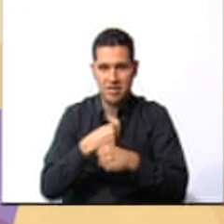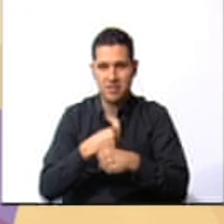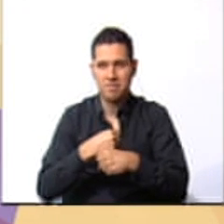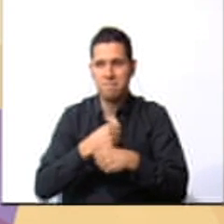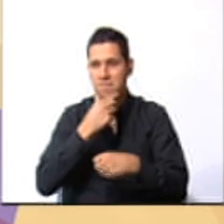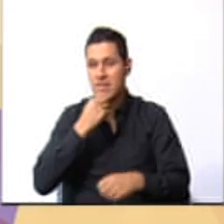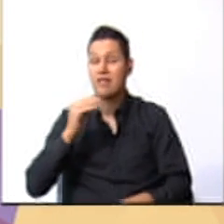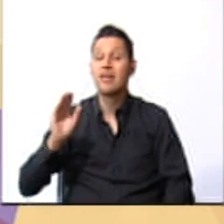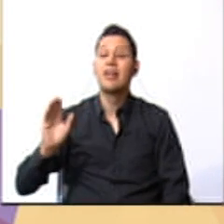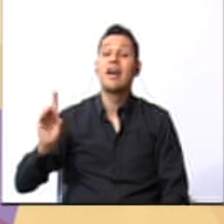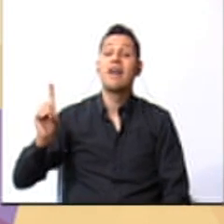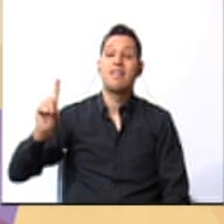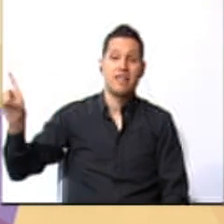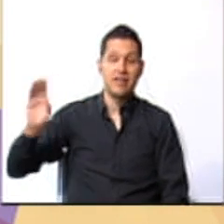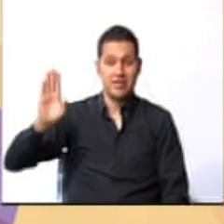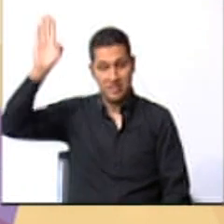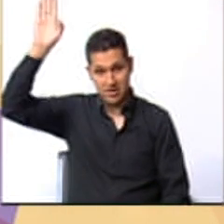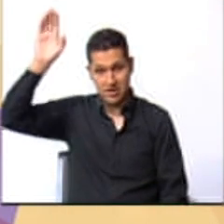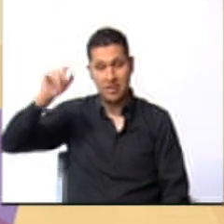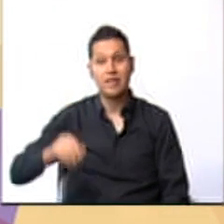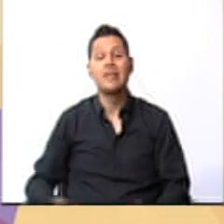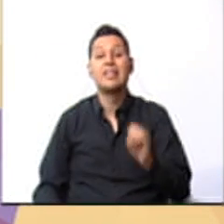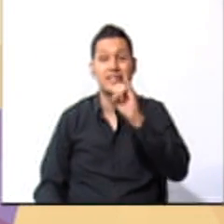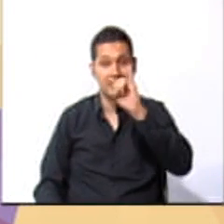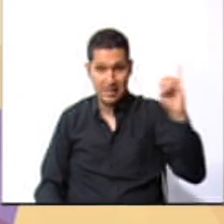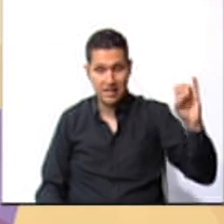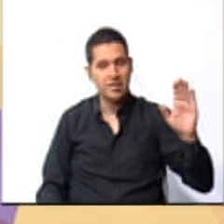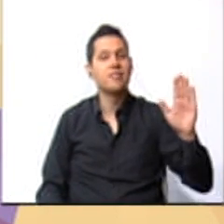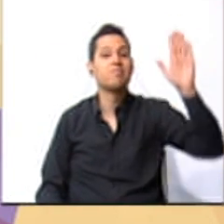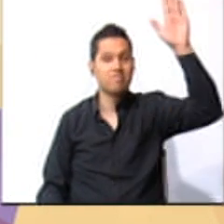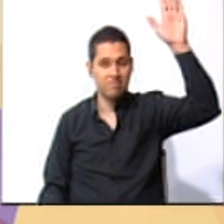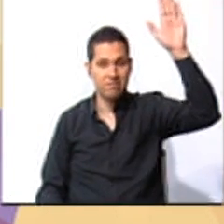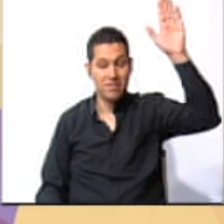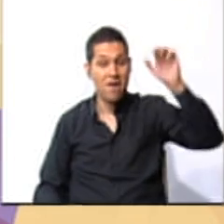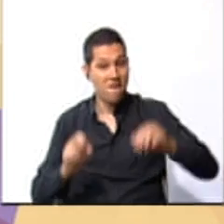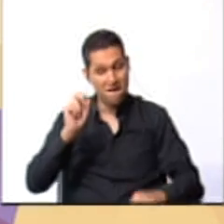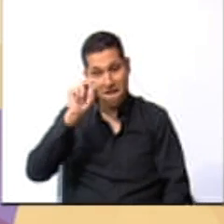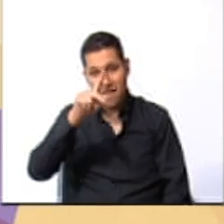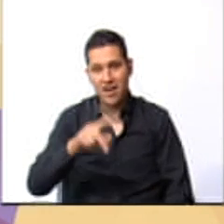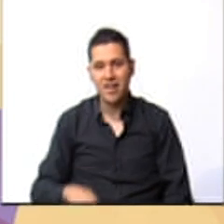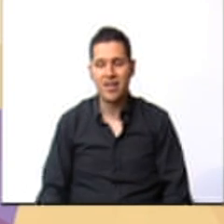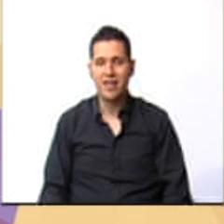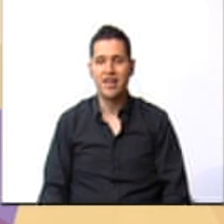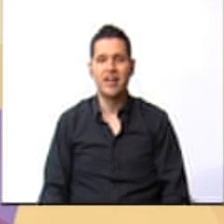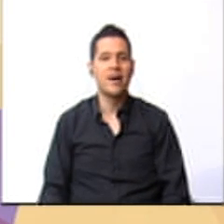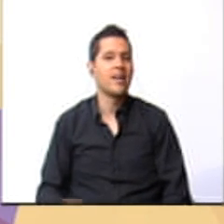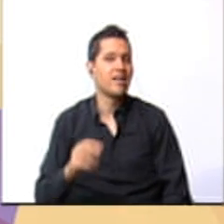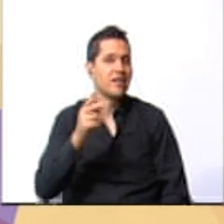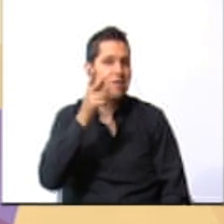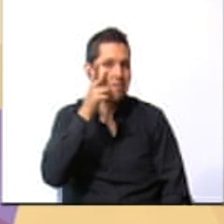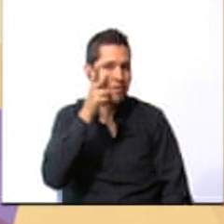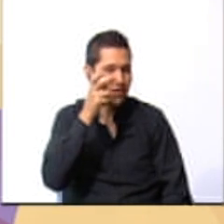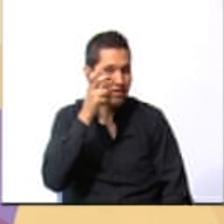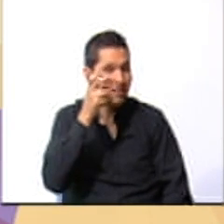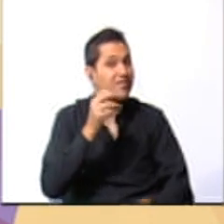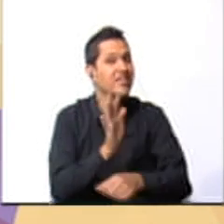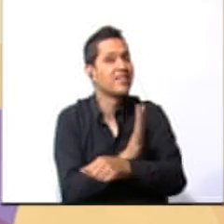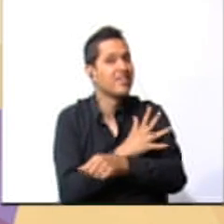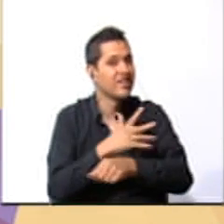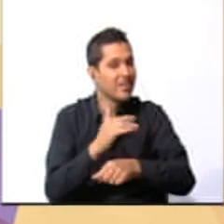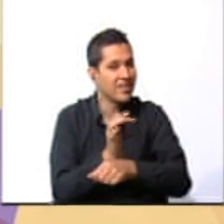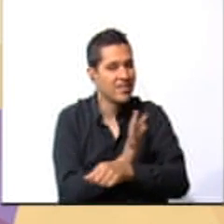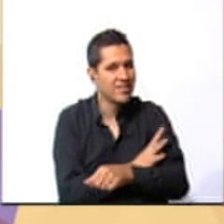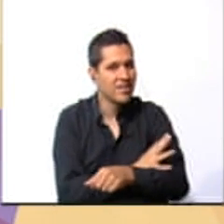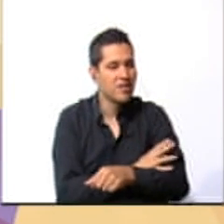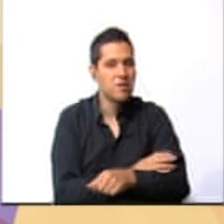hand, good, left hand. Okay, let's listen to a song, and